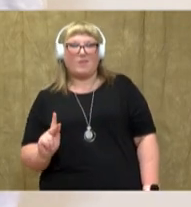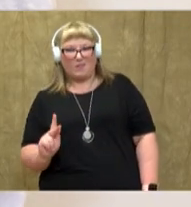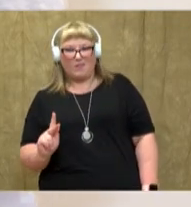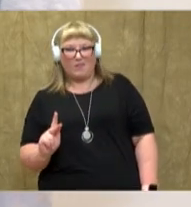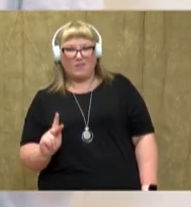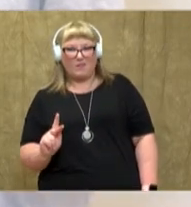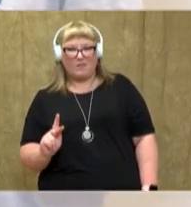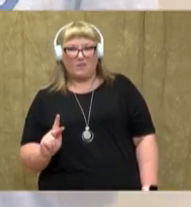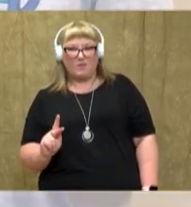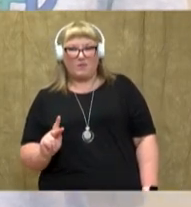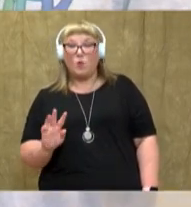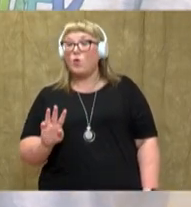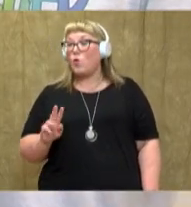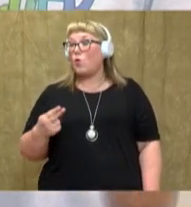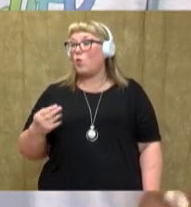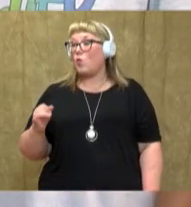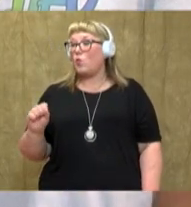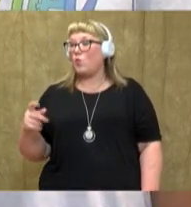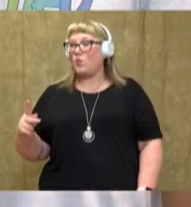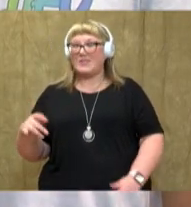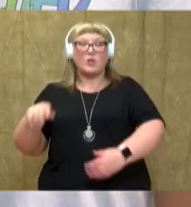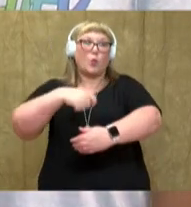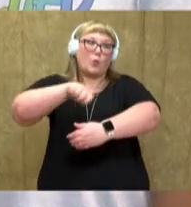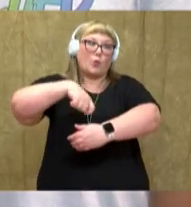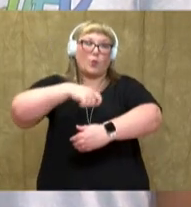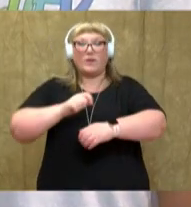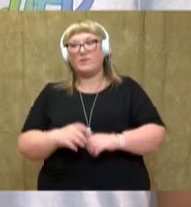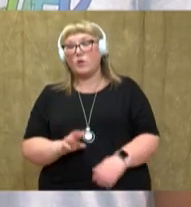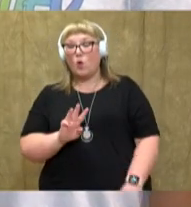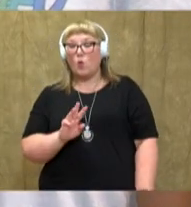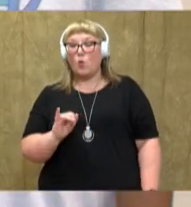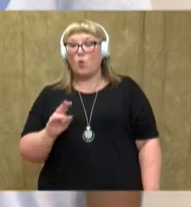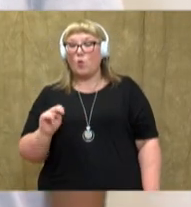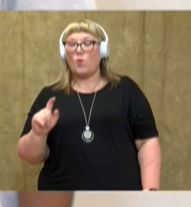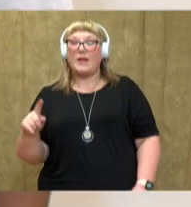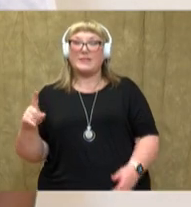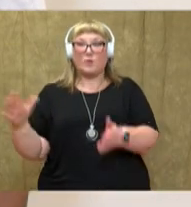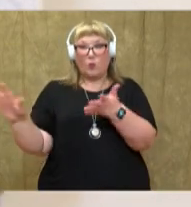whelk, whisk, wind.